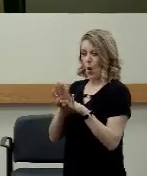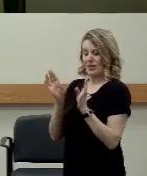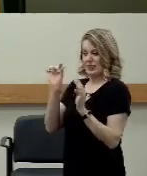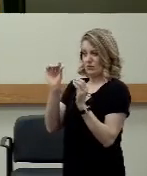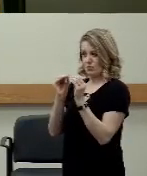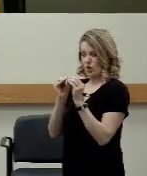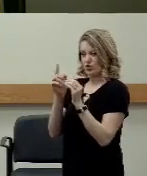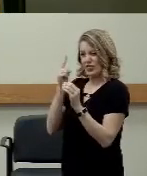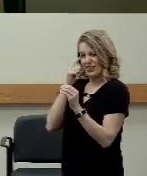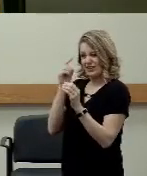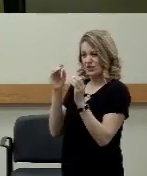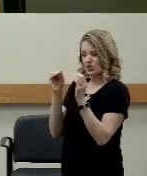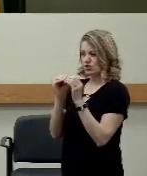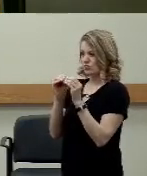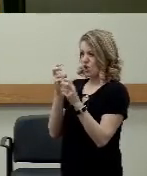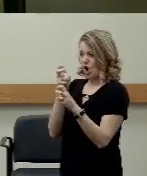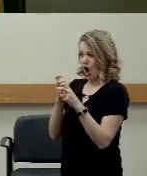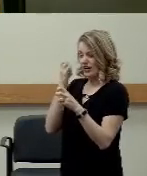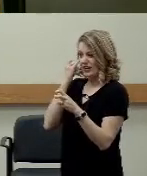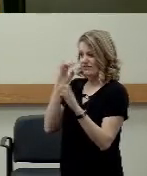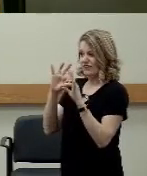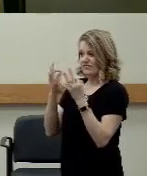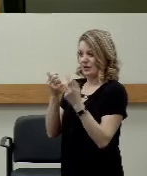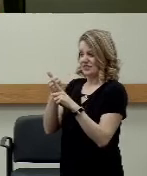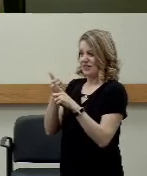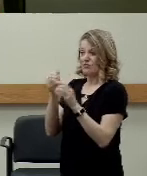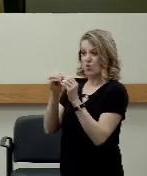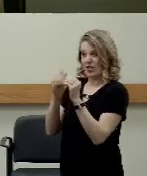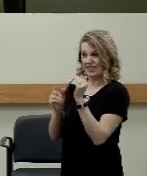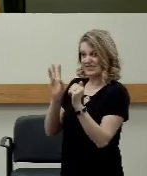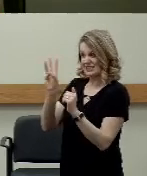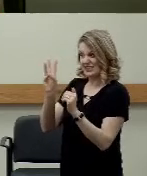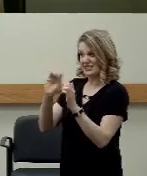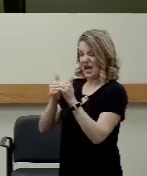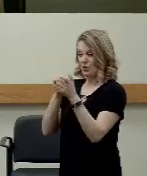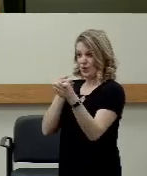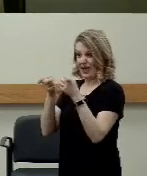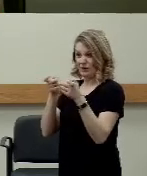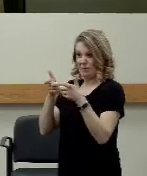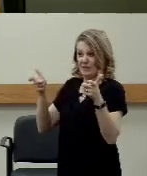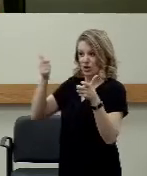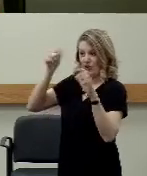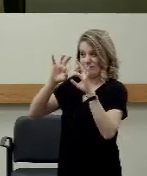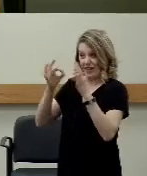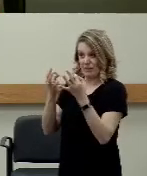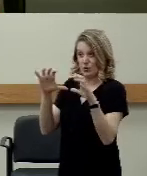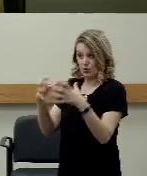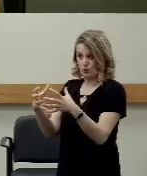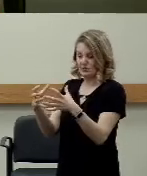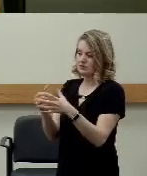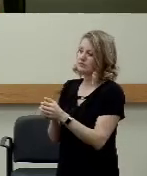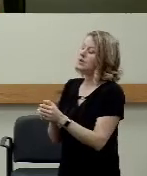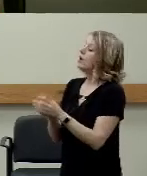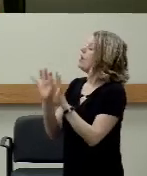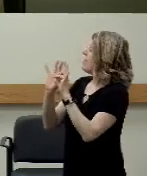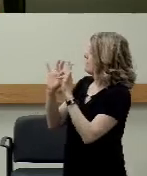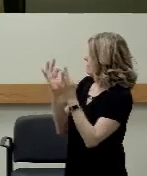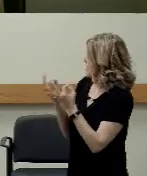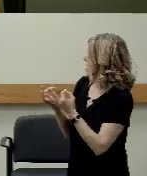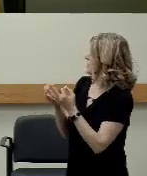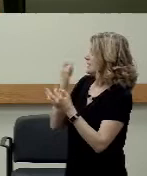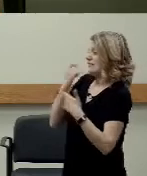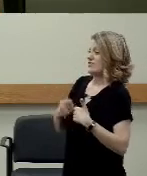harder to like bigger families of more than 6 or whatnot come into these places? How would you handle something like that? Well, families or people